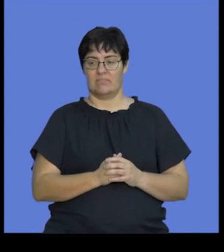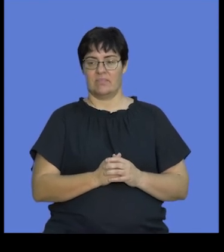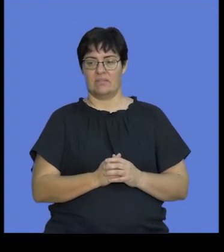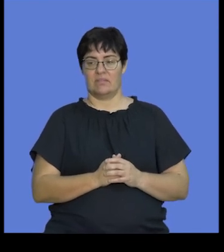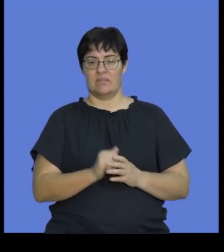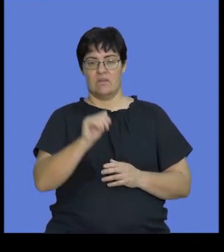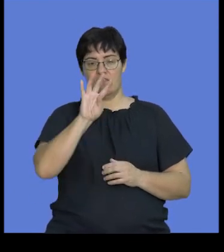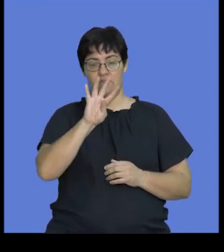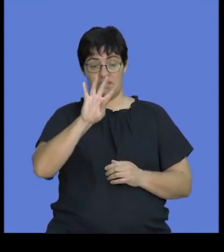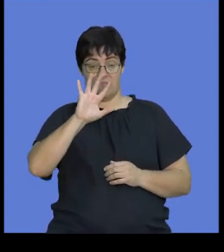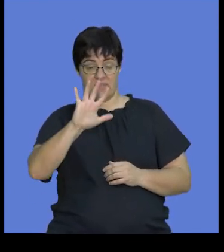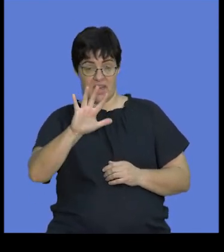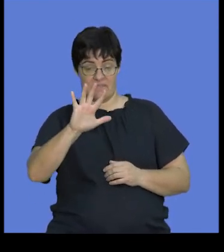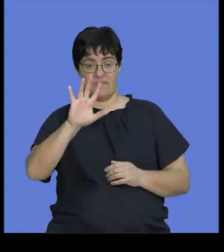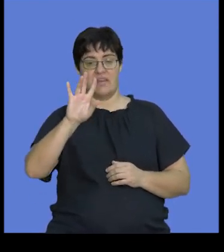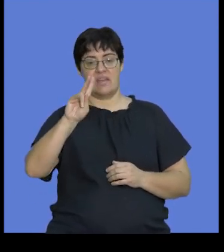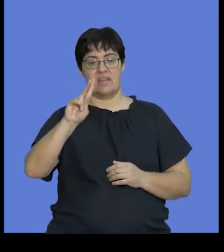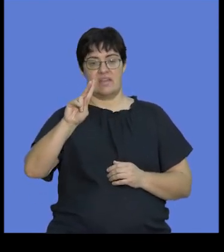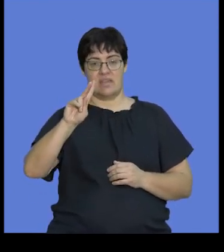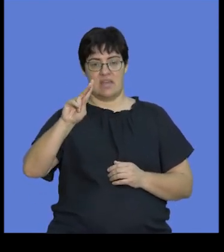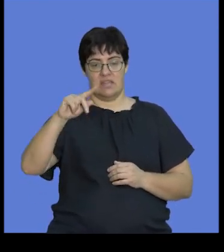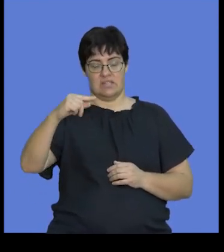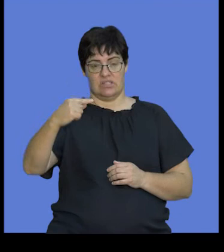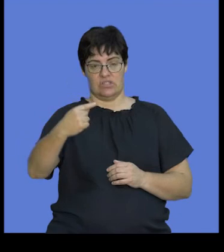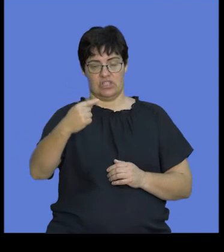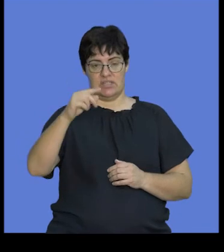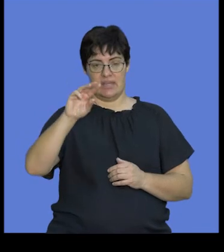okay, this is going to be 45